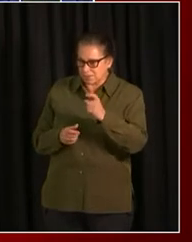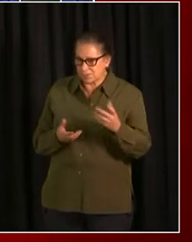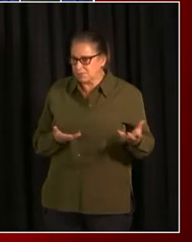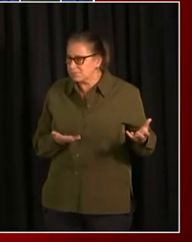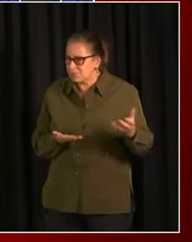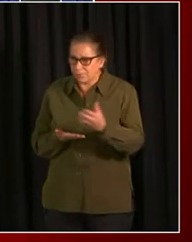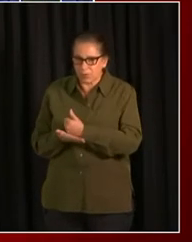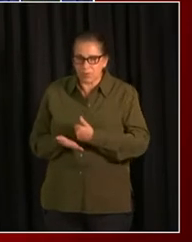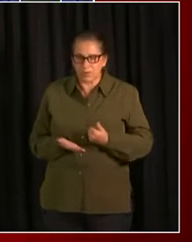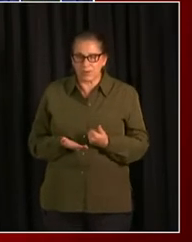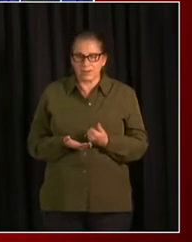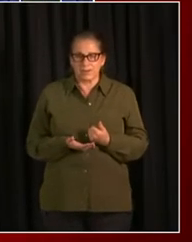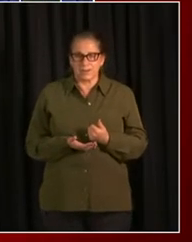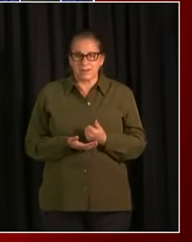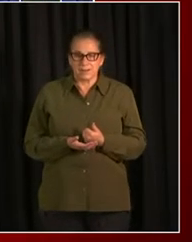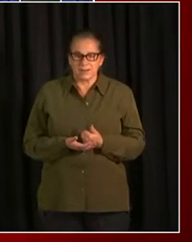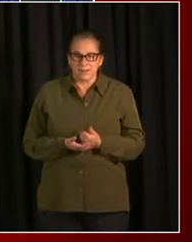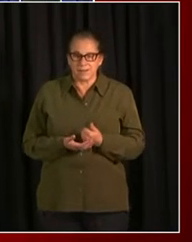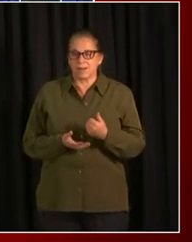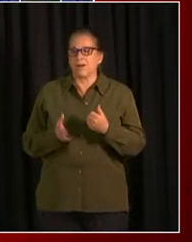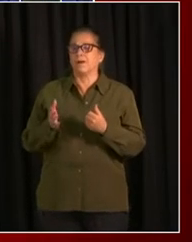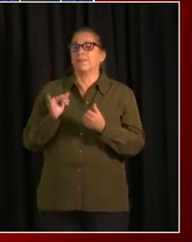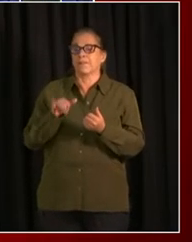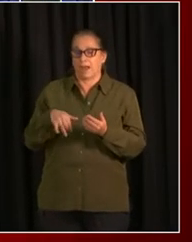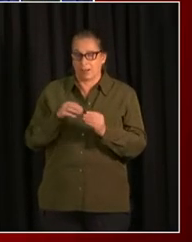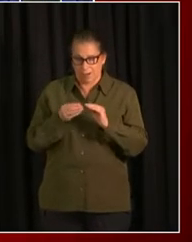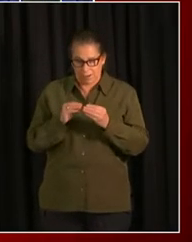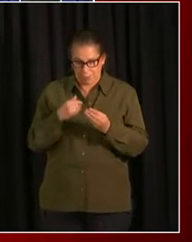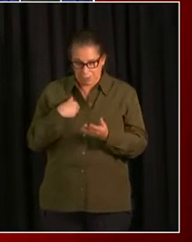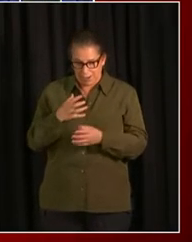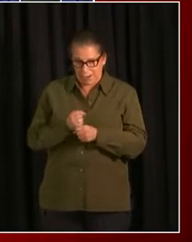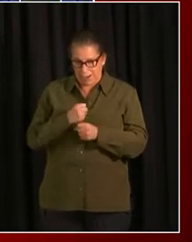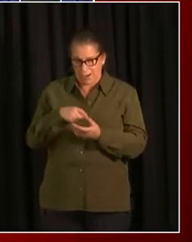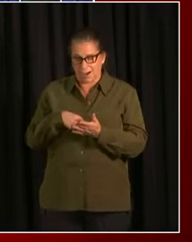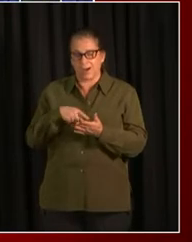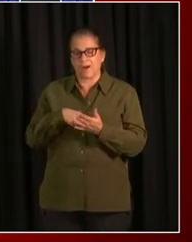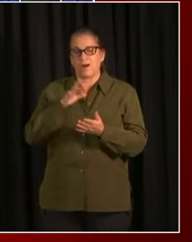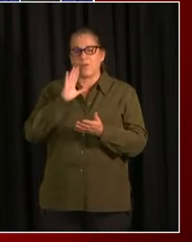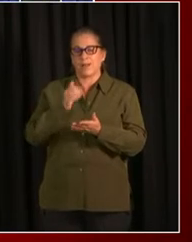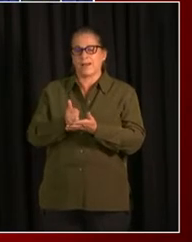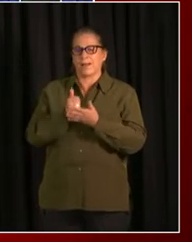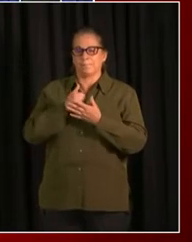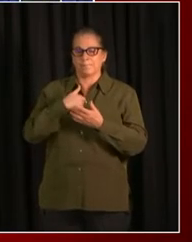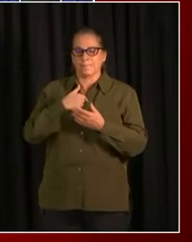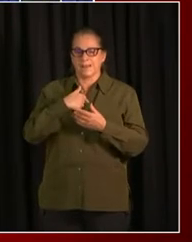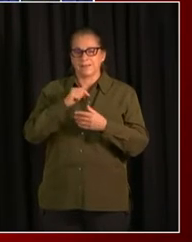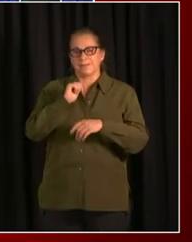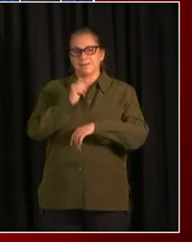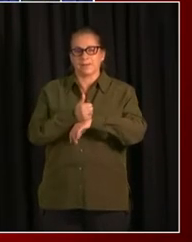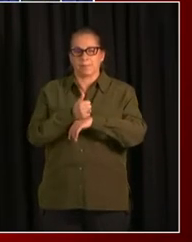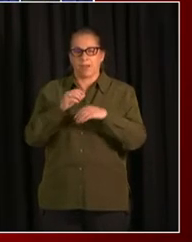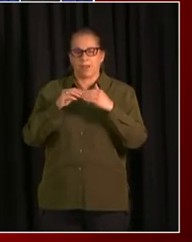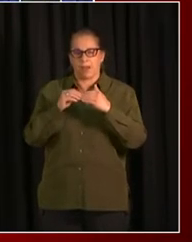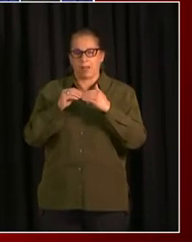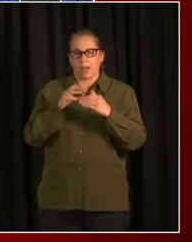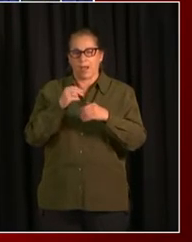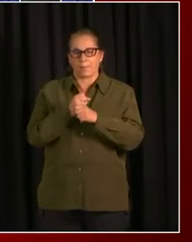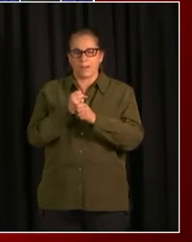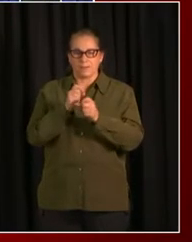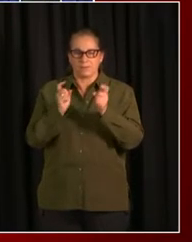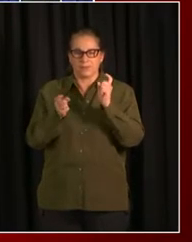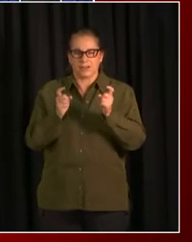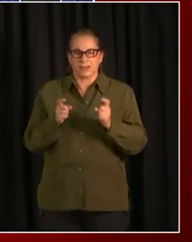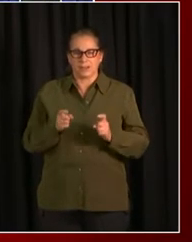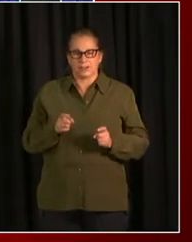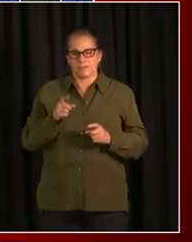has. And then that will give us guidance as to whether or not the city's revenue will have to be adjusted within that budget